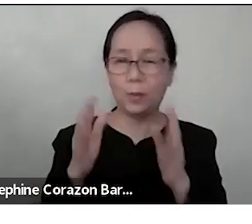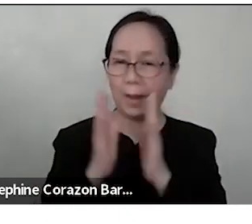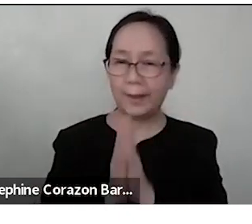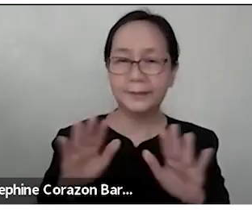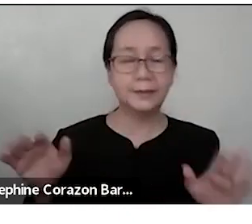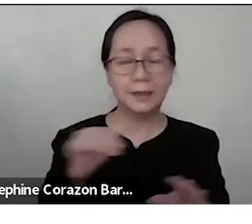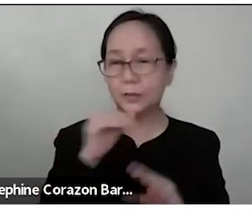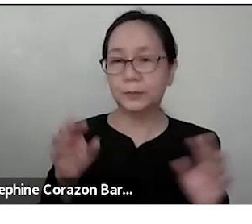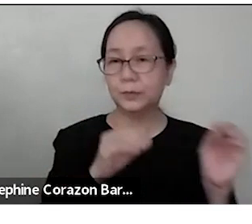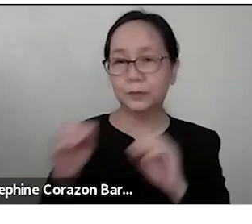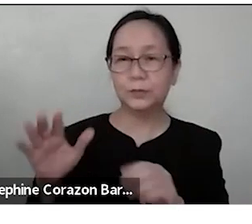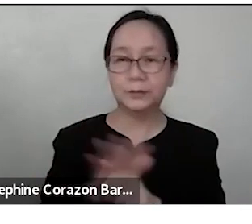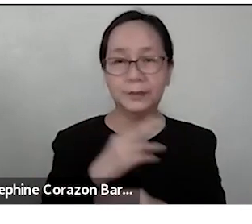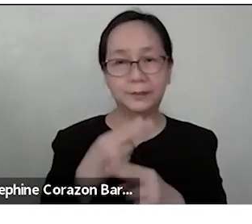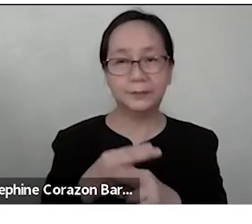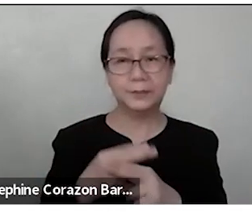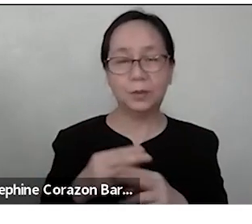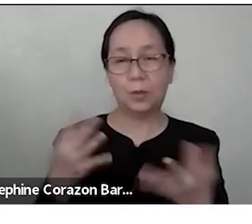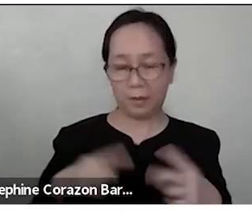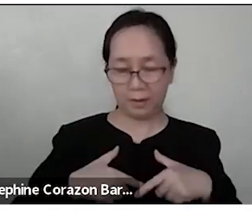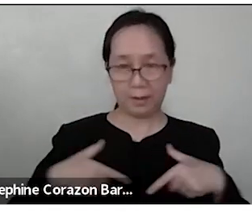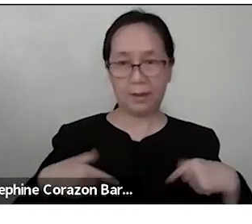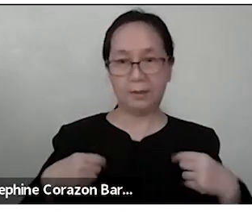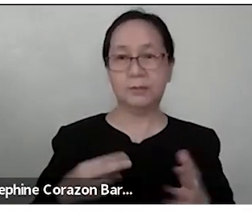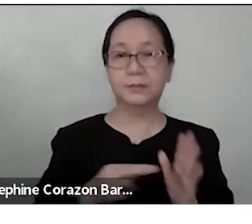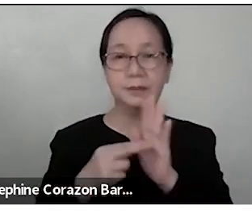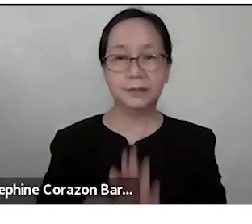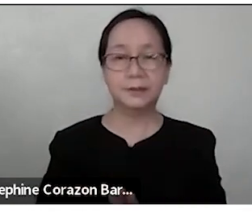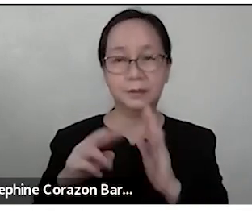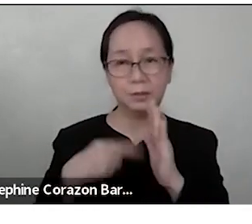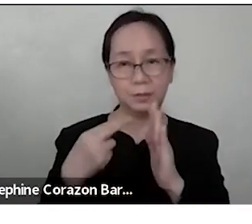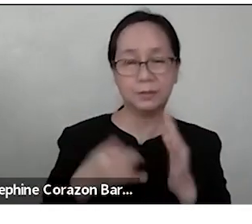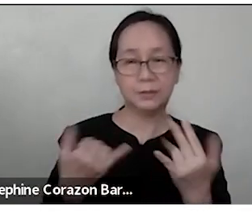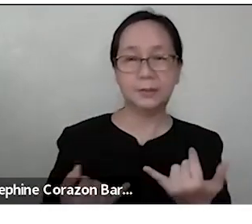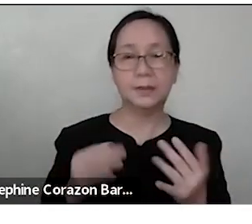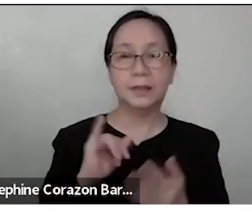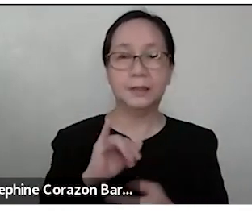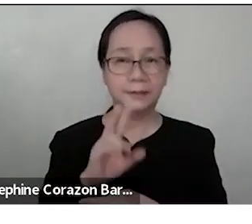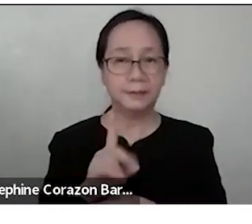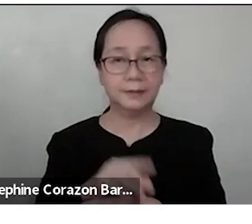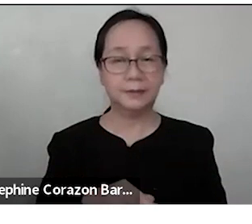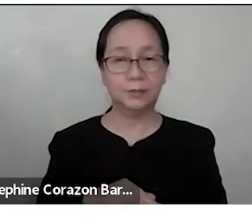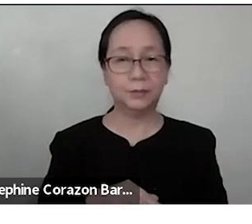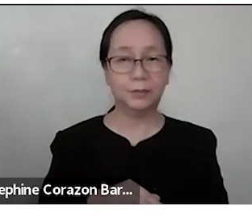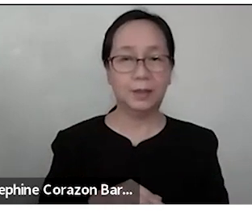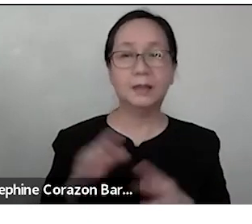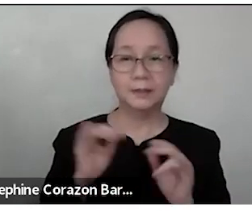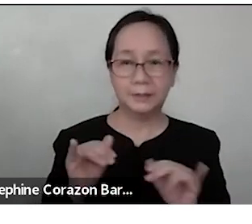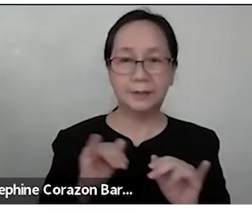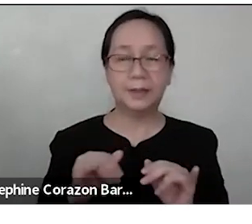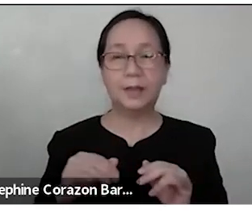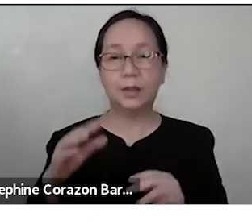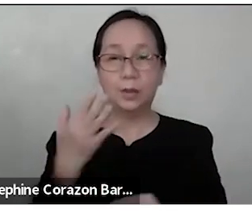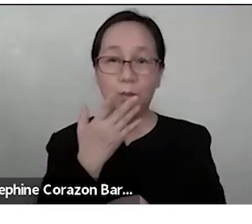put their full names, and we ask everyone to have a tag or label representing their role in our connection IDs. This is the equivalent of using